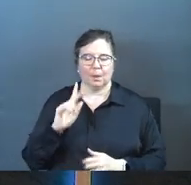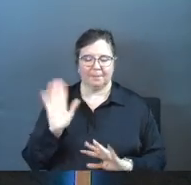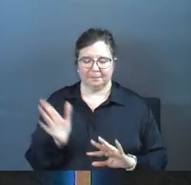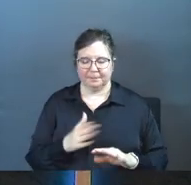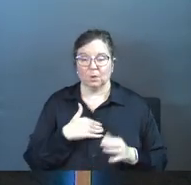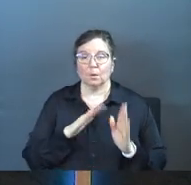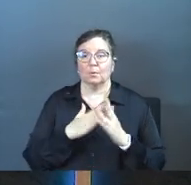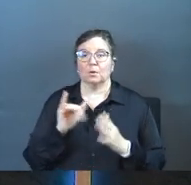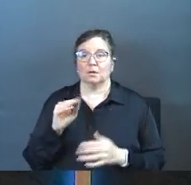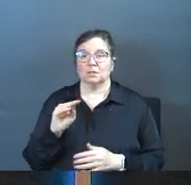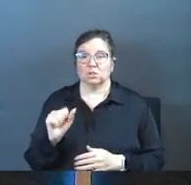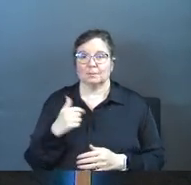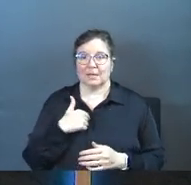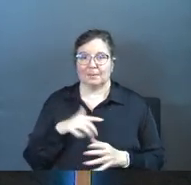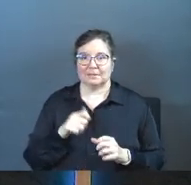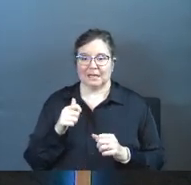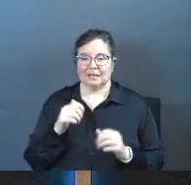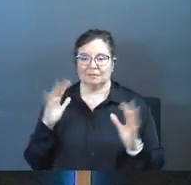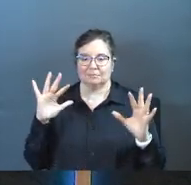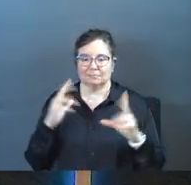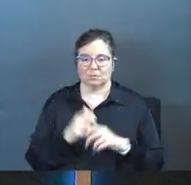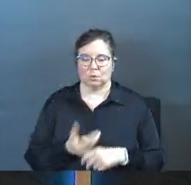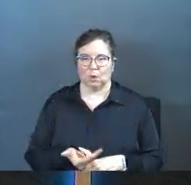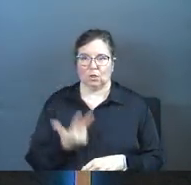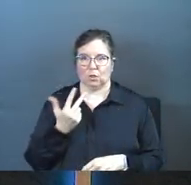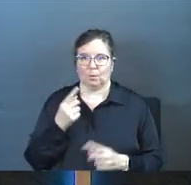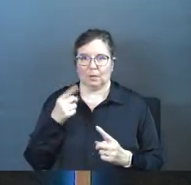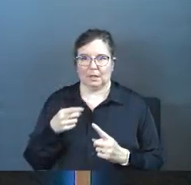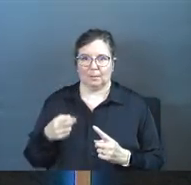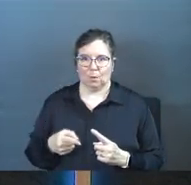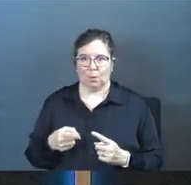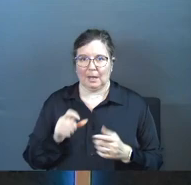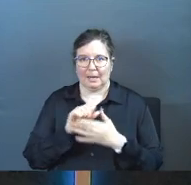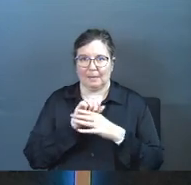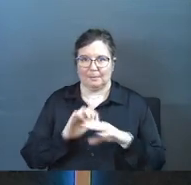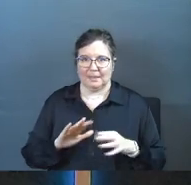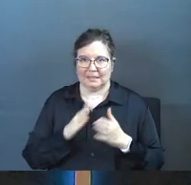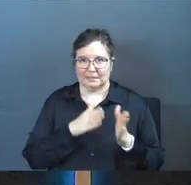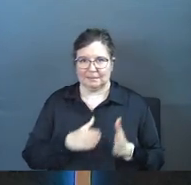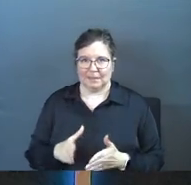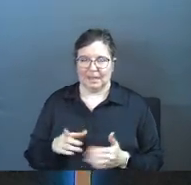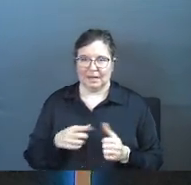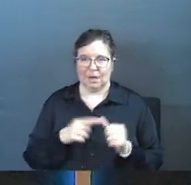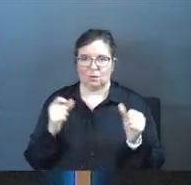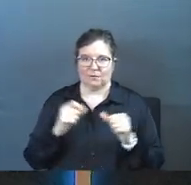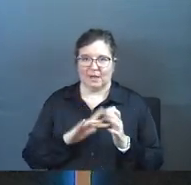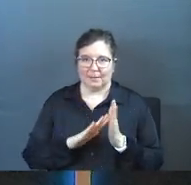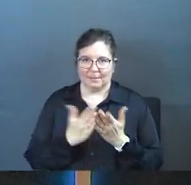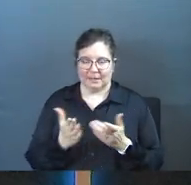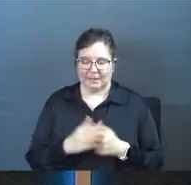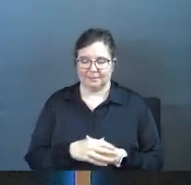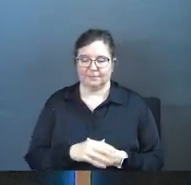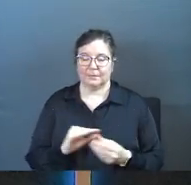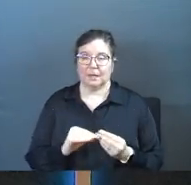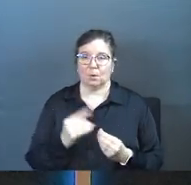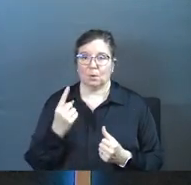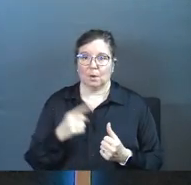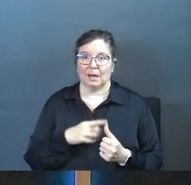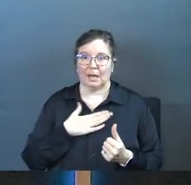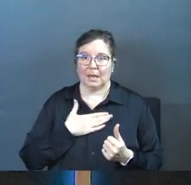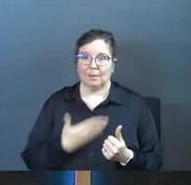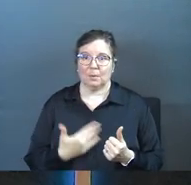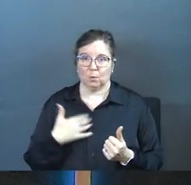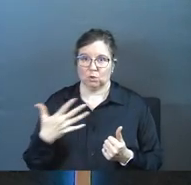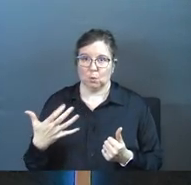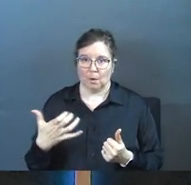Okay, so out of the book of James, I'm gonna take this down to a 3-point peace plan. Here's how to fight biblically. Number one, admit